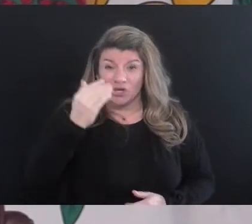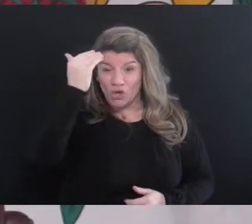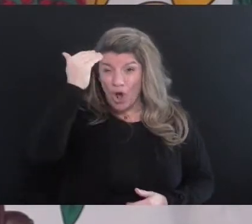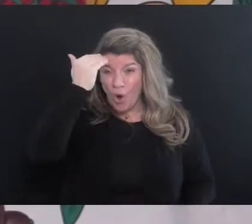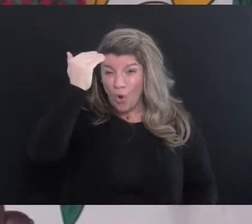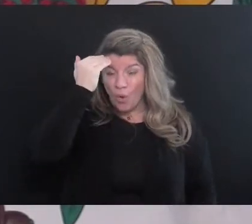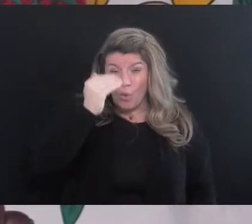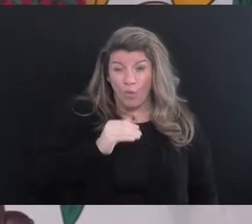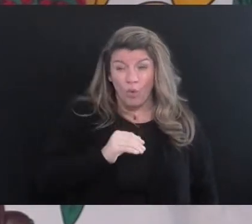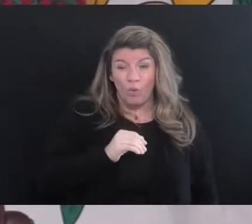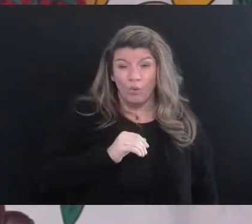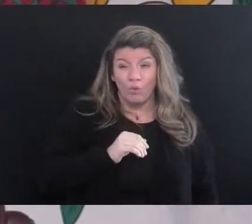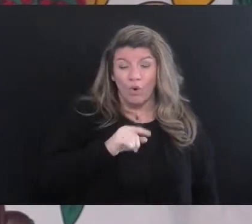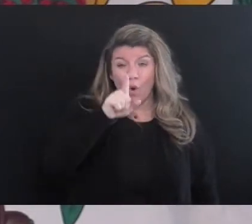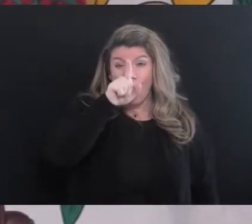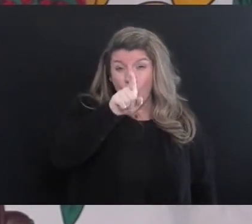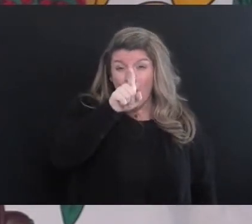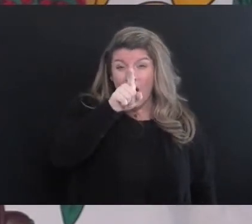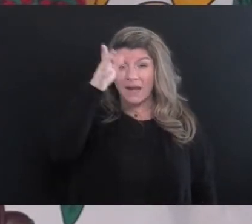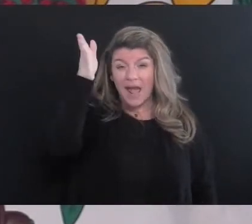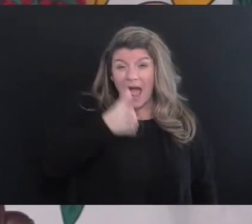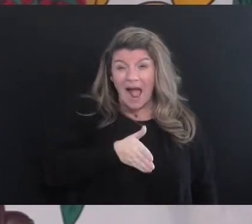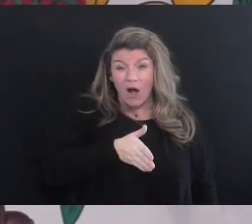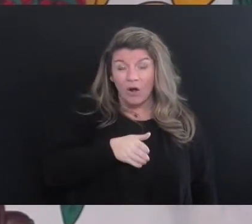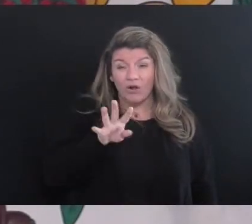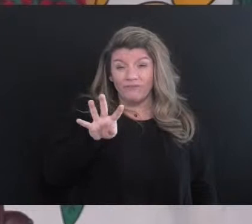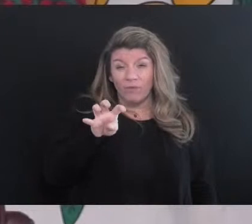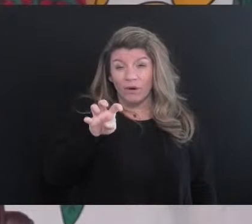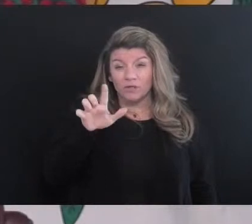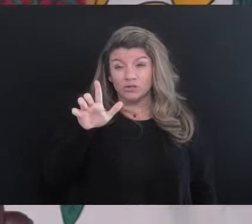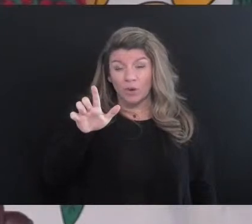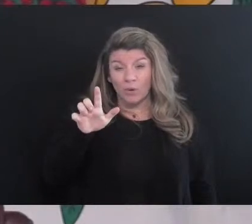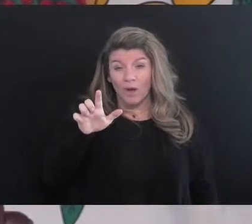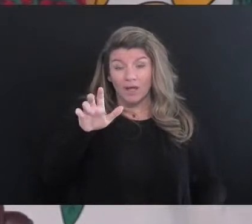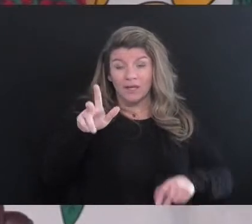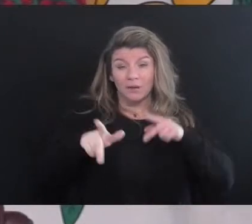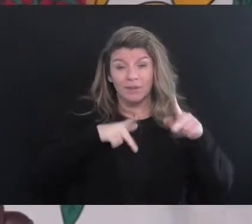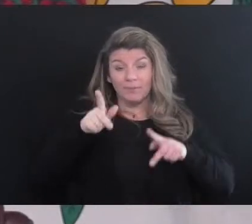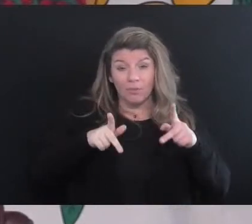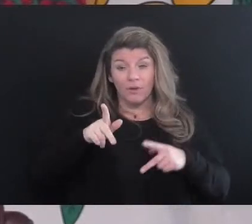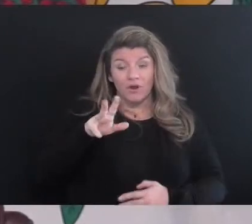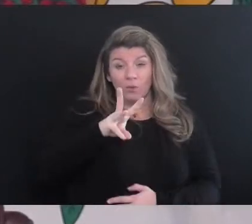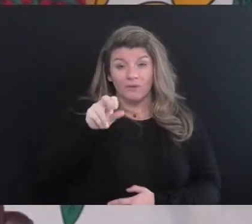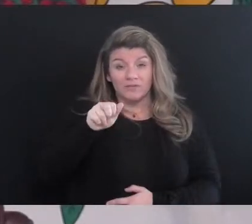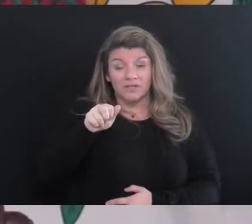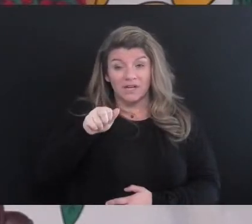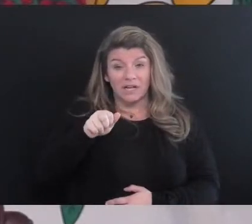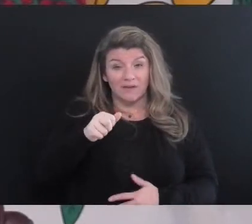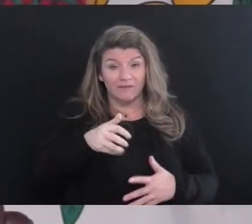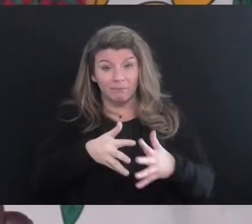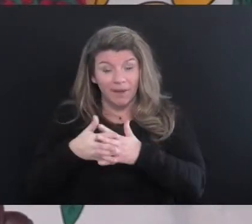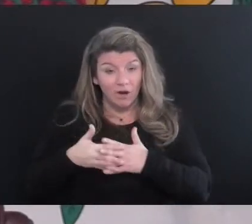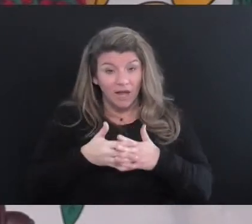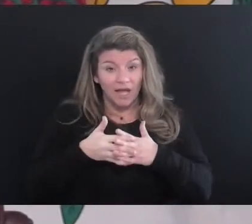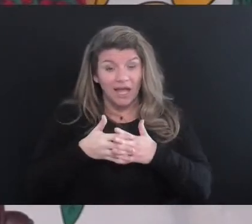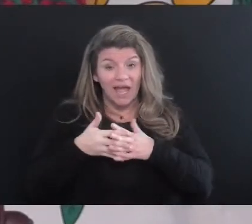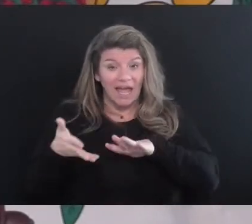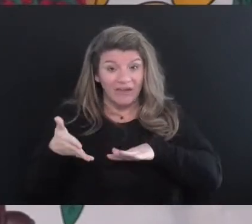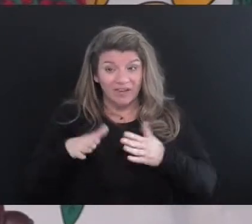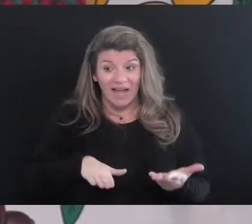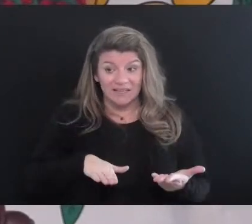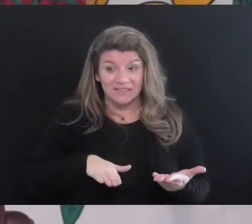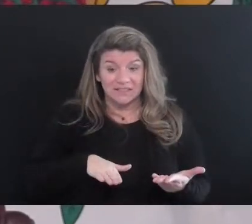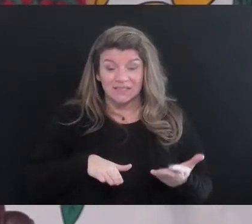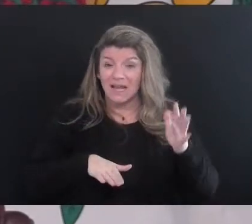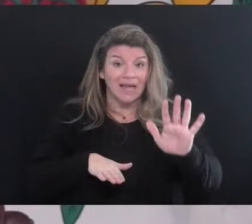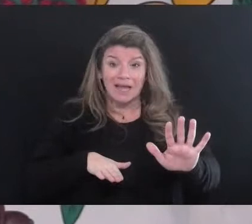every 421, I think is what Dr. Marsh said, people in the United States of America have died, have not just